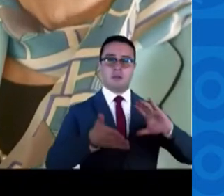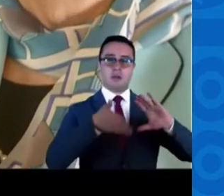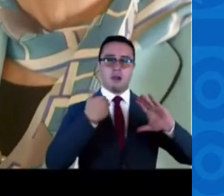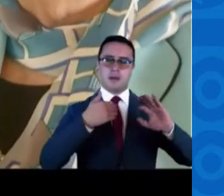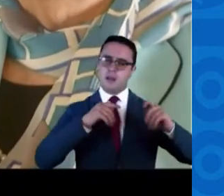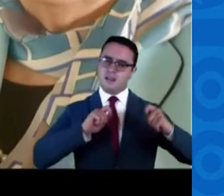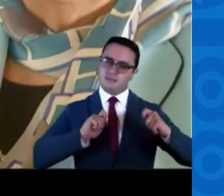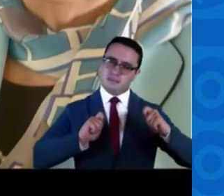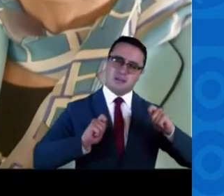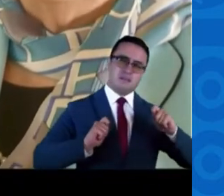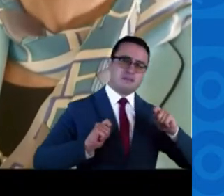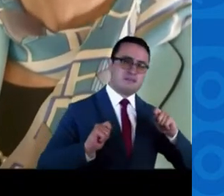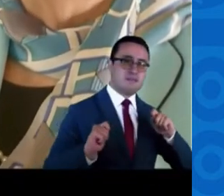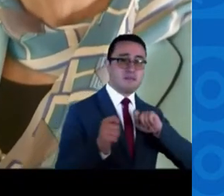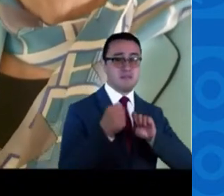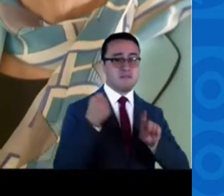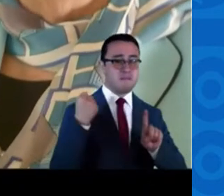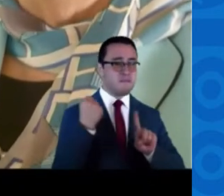what